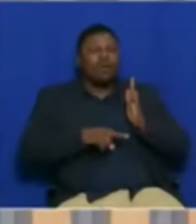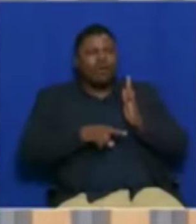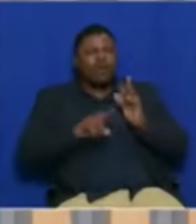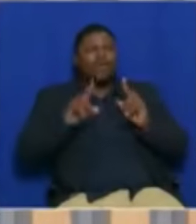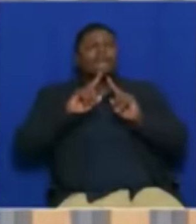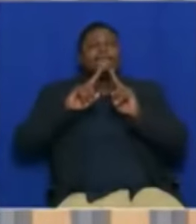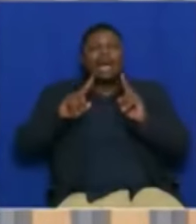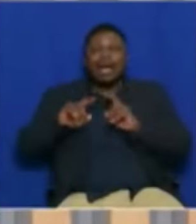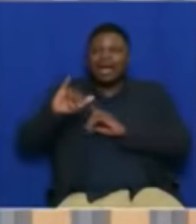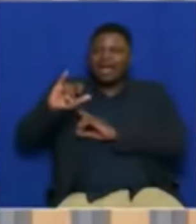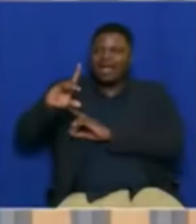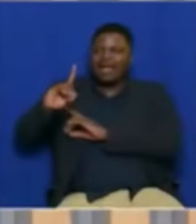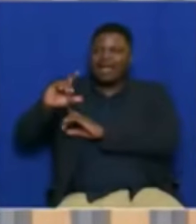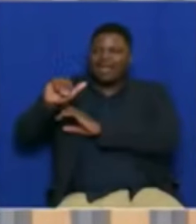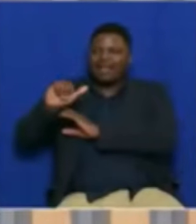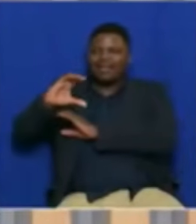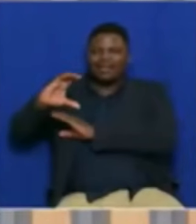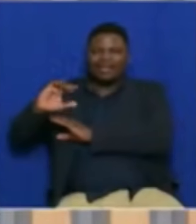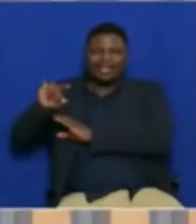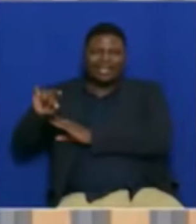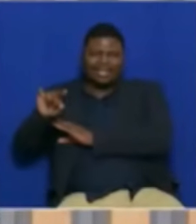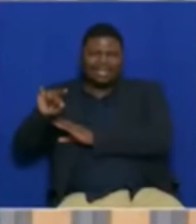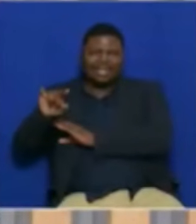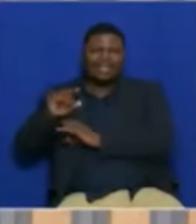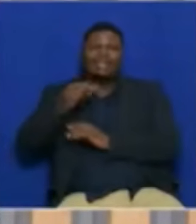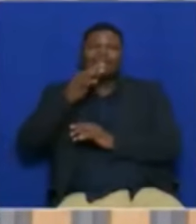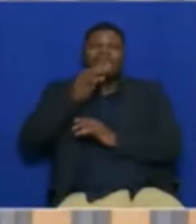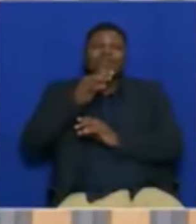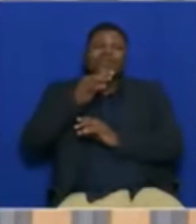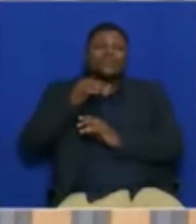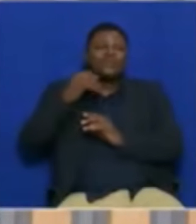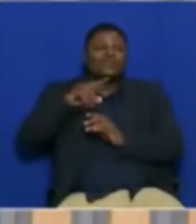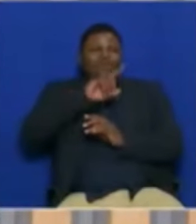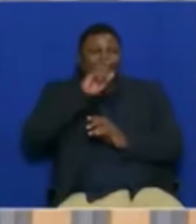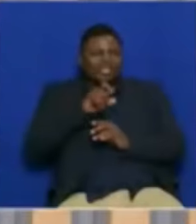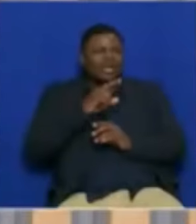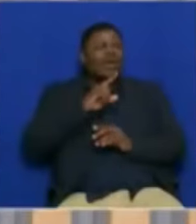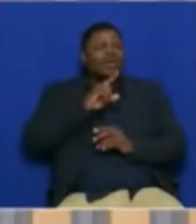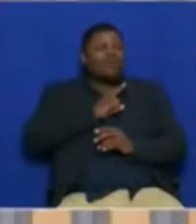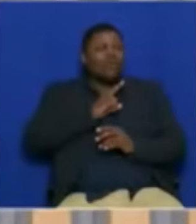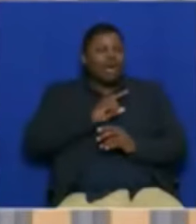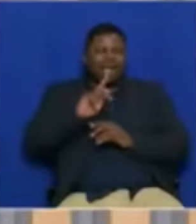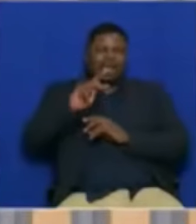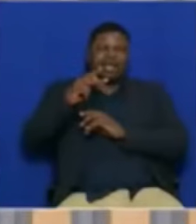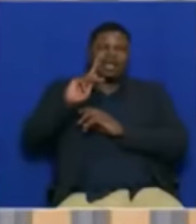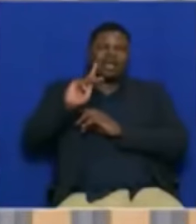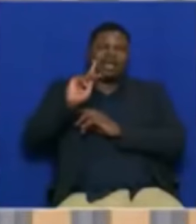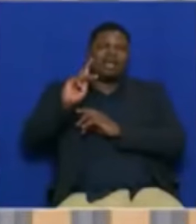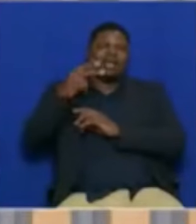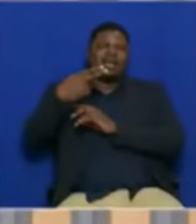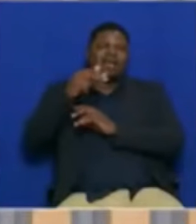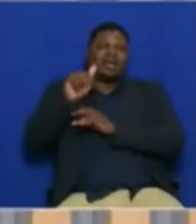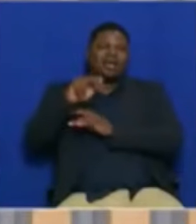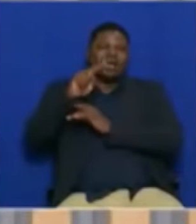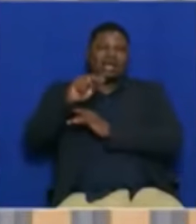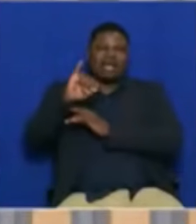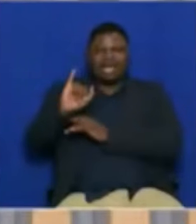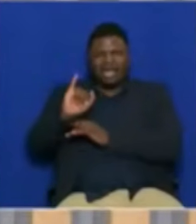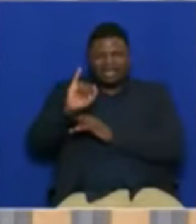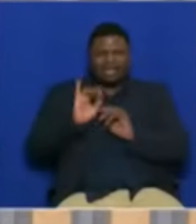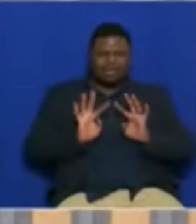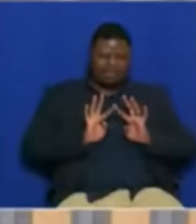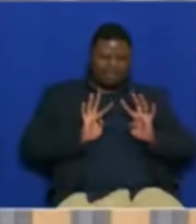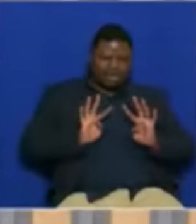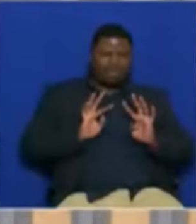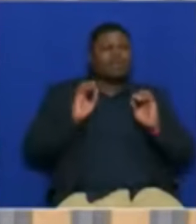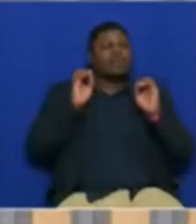was Khan not put in the panel? Why was so-and-so put in the panel and not General Khan? Why does IDEC